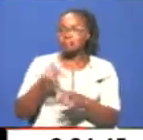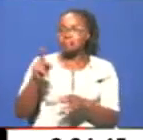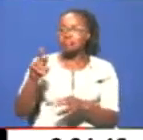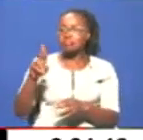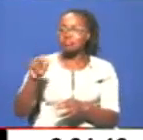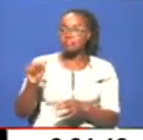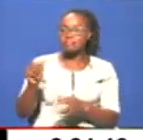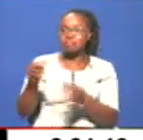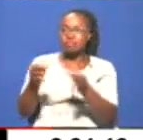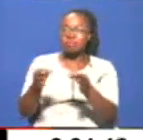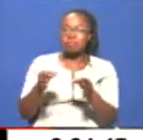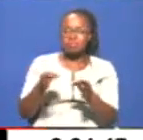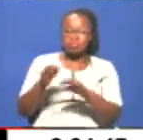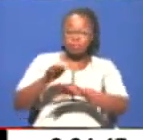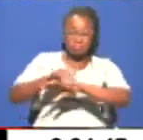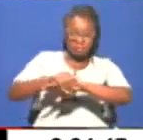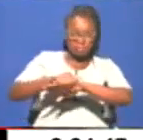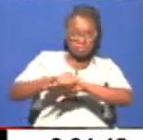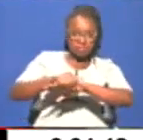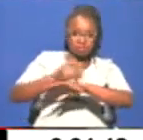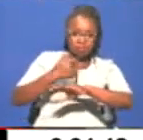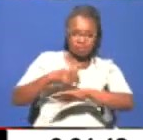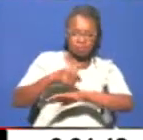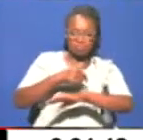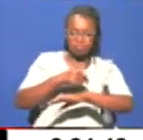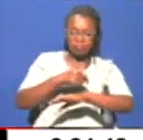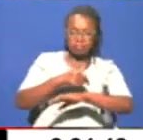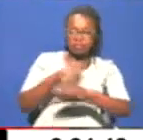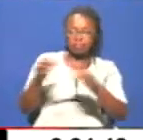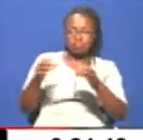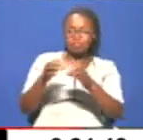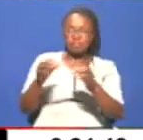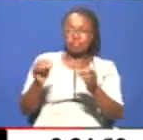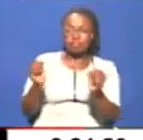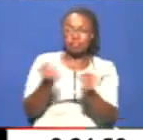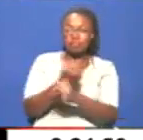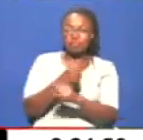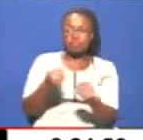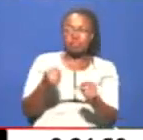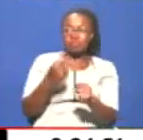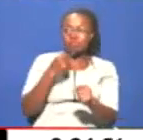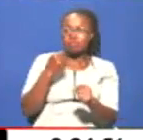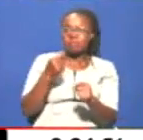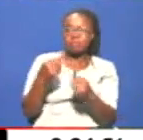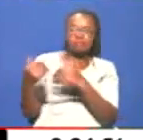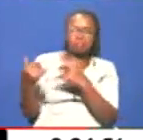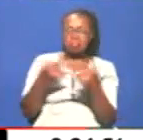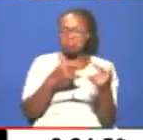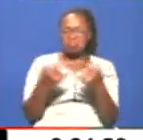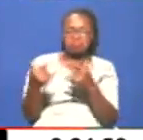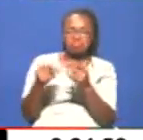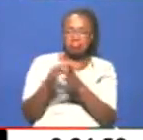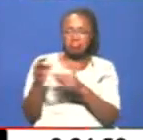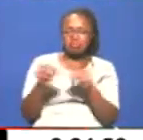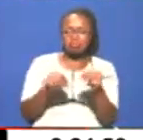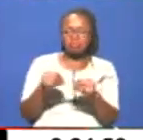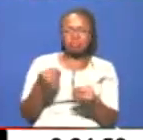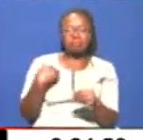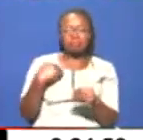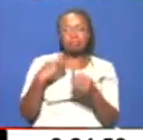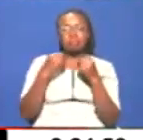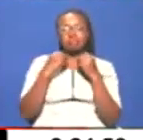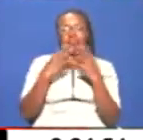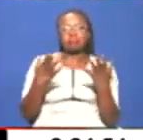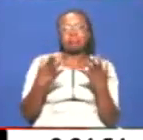accounts because the organization is not able to do that. So the organization is shambles. The management are not bothered about our